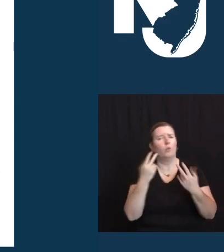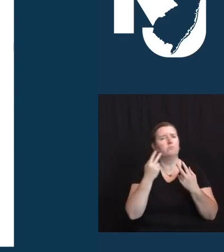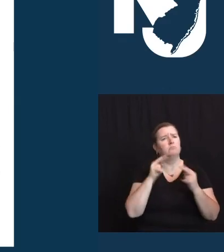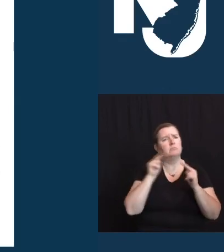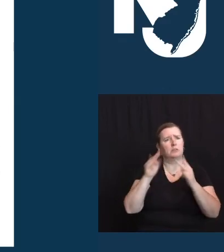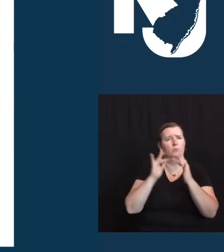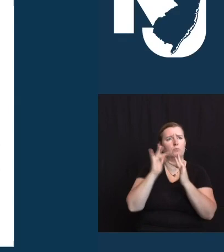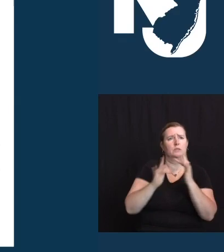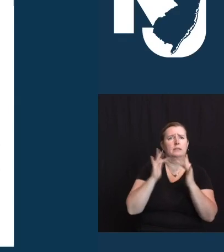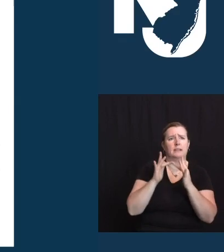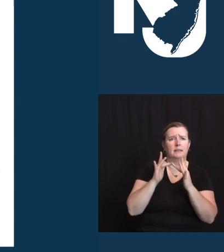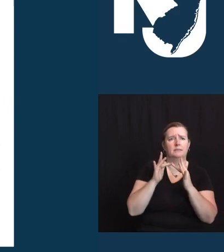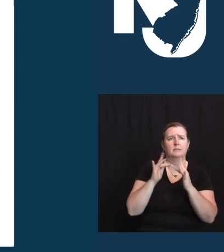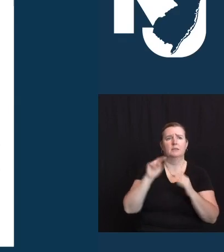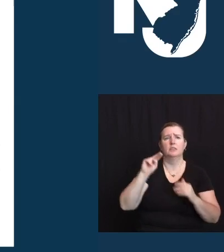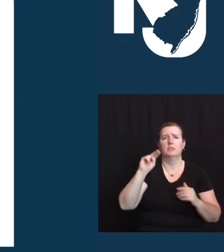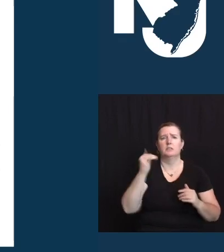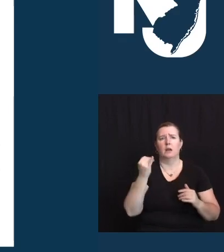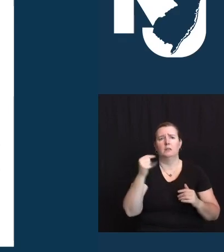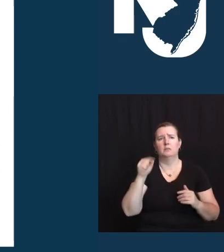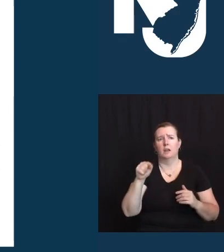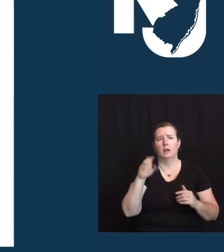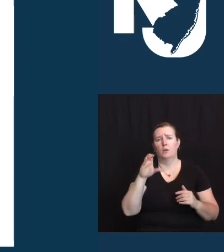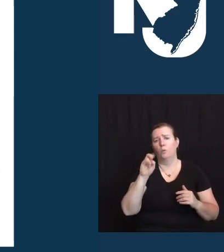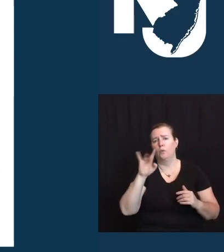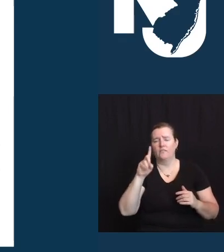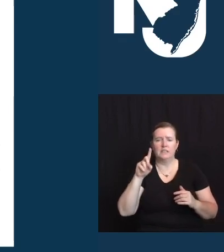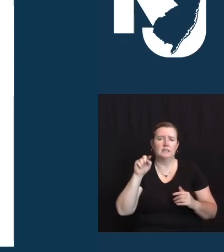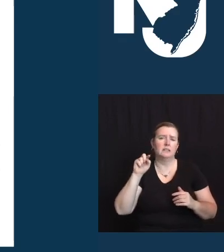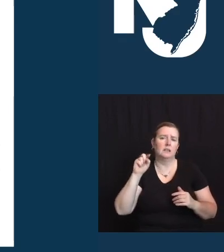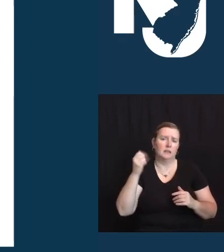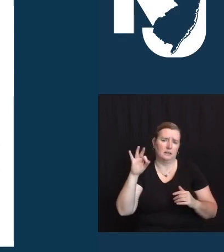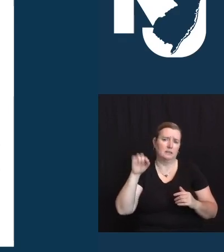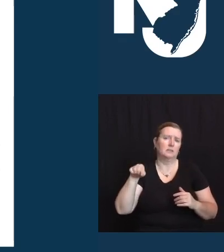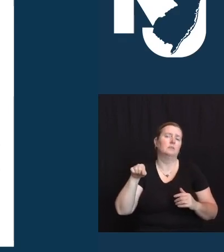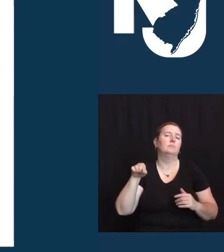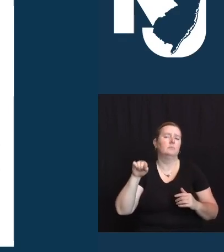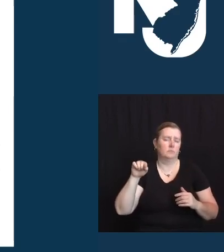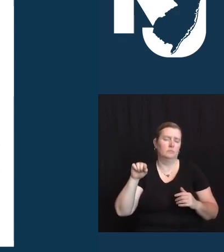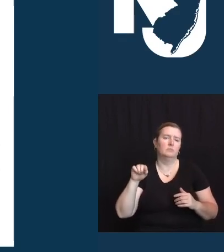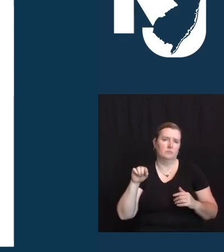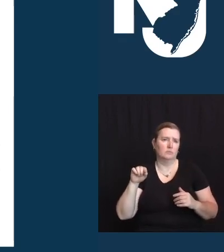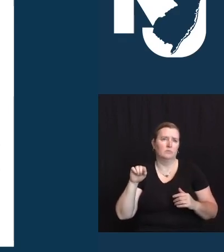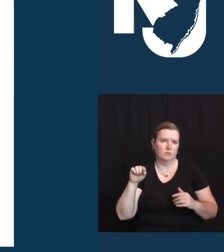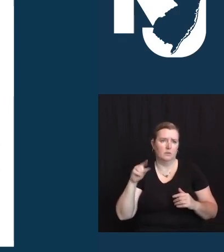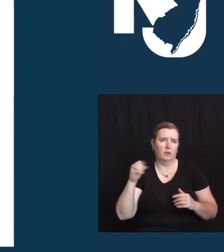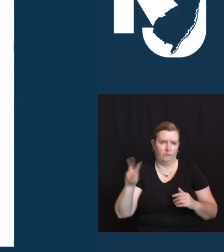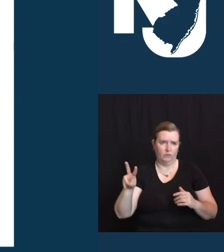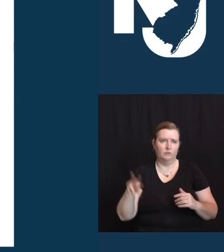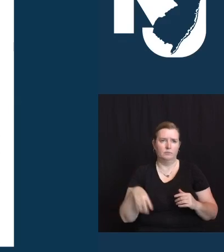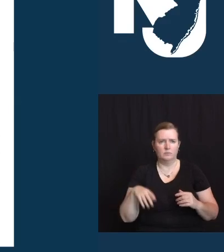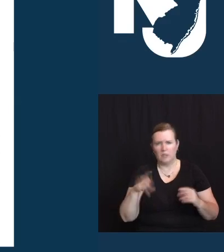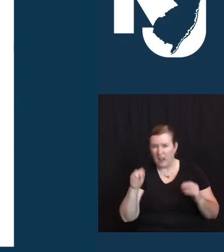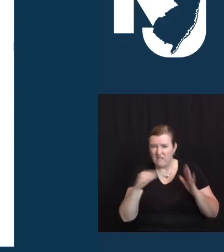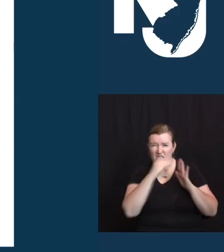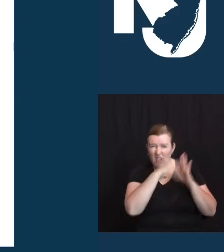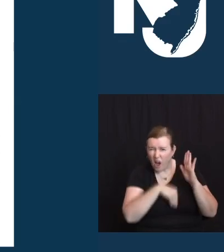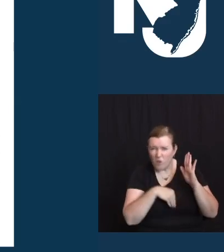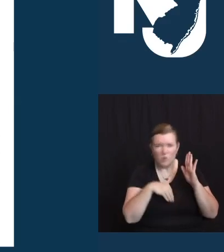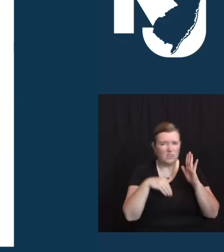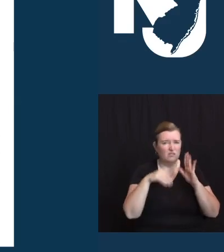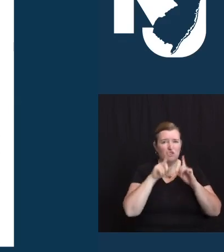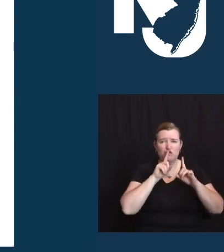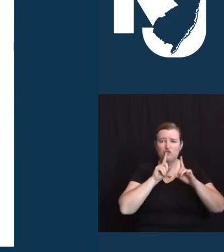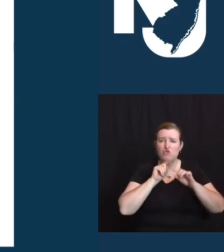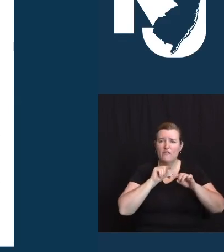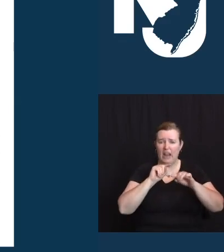covid19.nj.gov/travel to learn whether you should be self-quarantining and to fill out the Department of Health's travel survey. And by the way, that goes for visitors